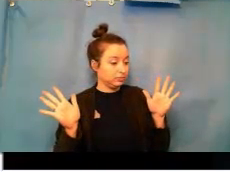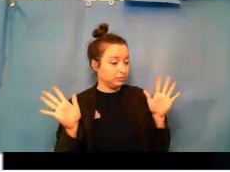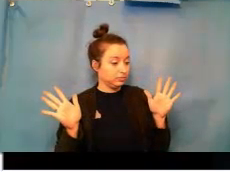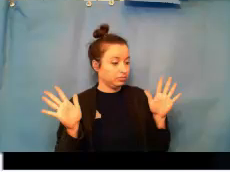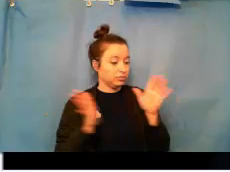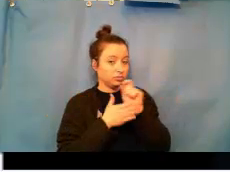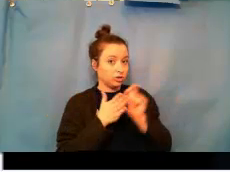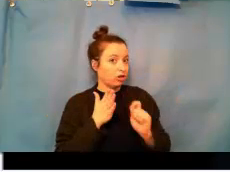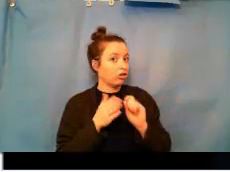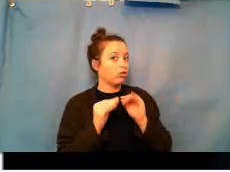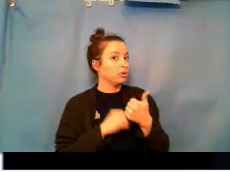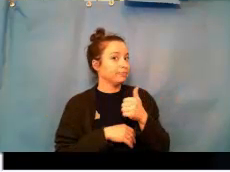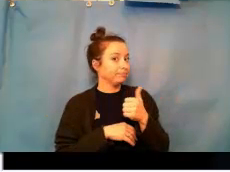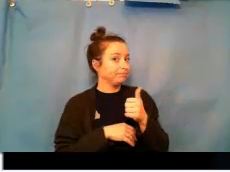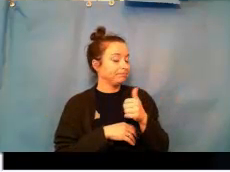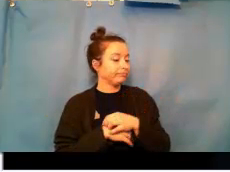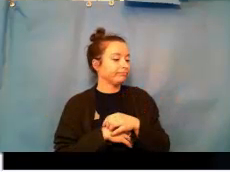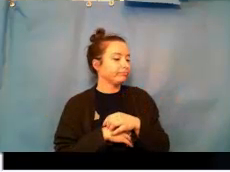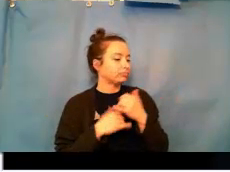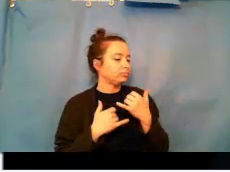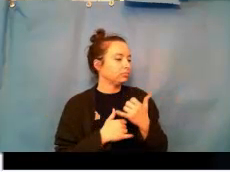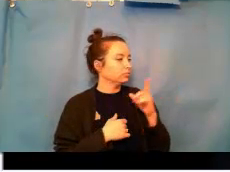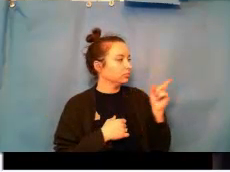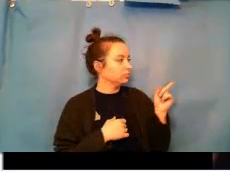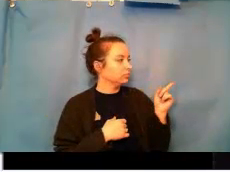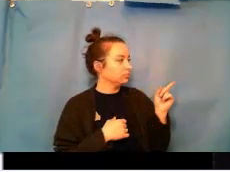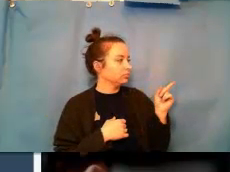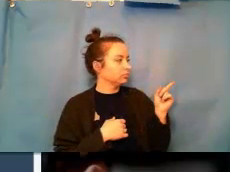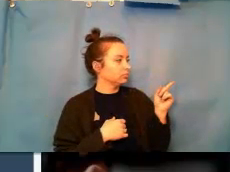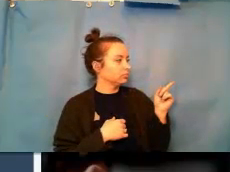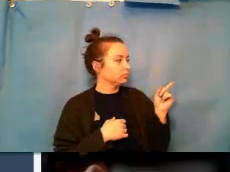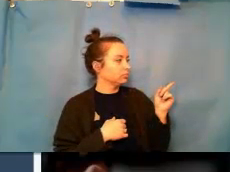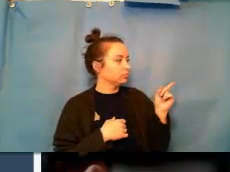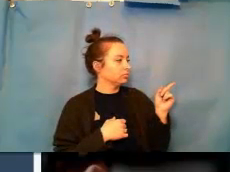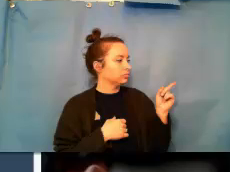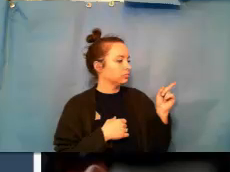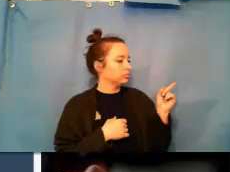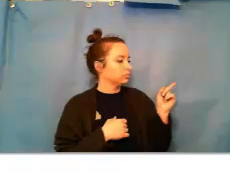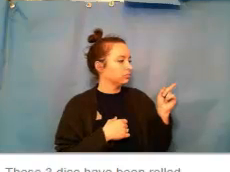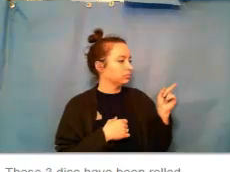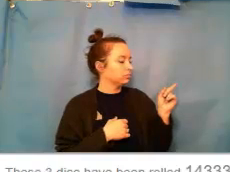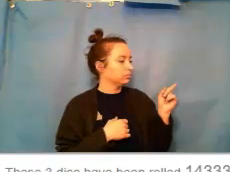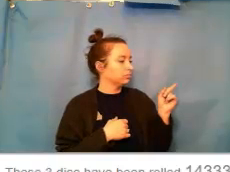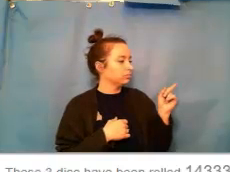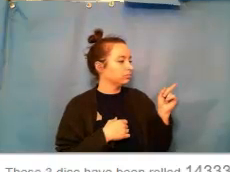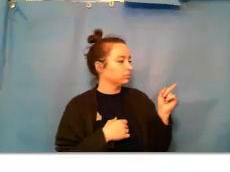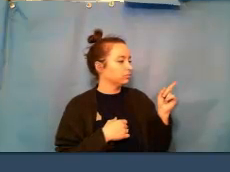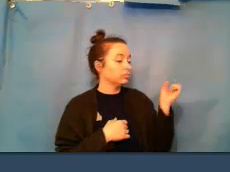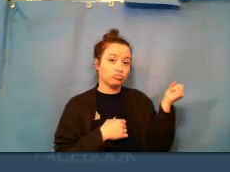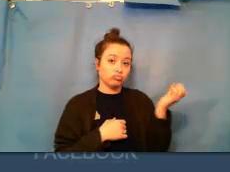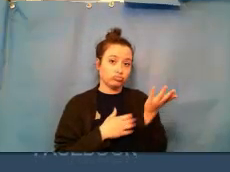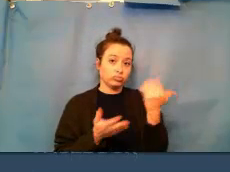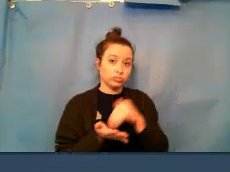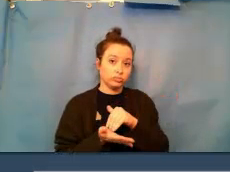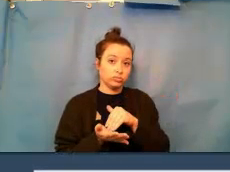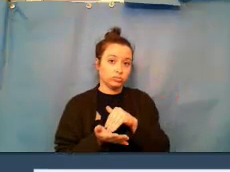So number 10. Now you're going to go back to your dice and click them. And it's going to roll them